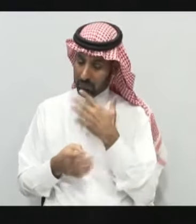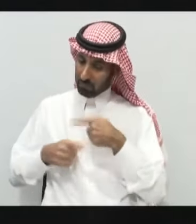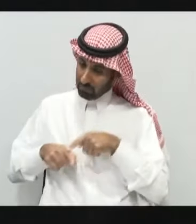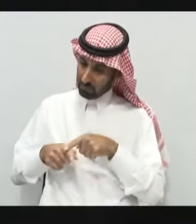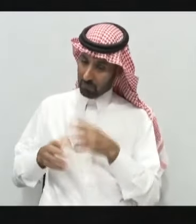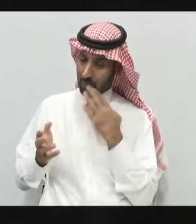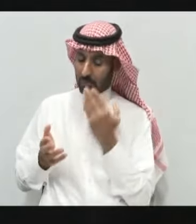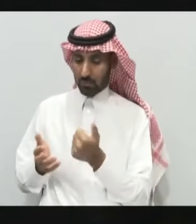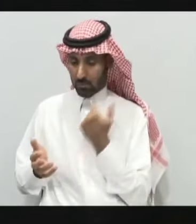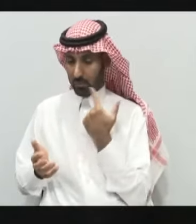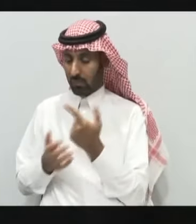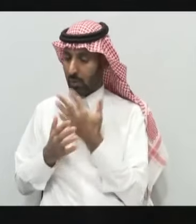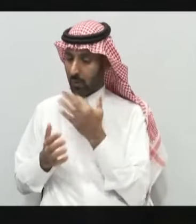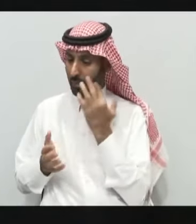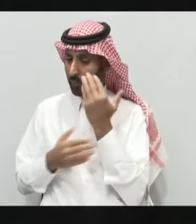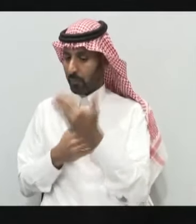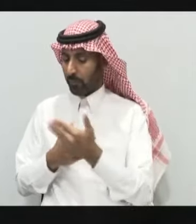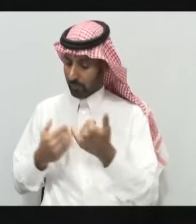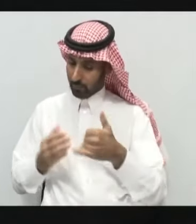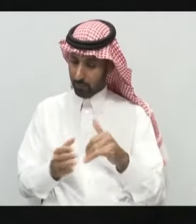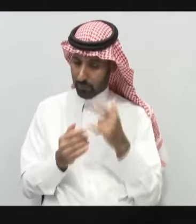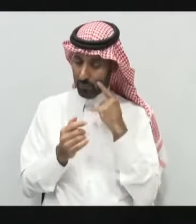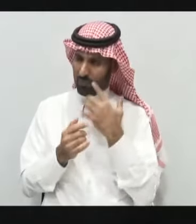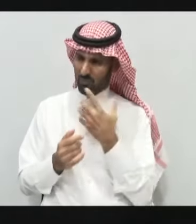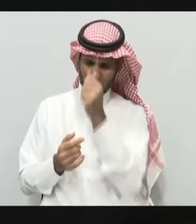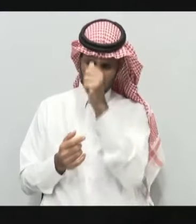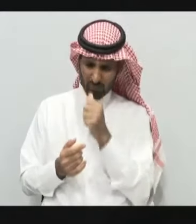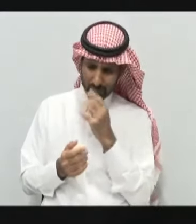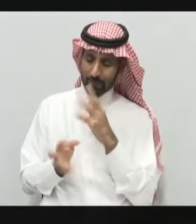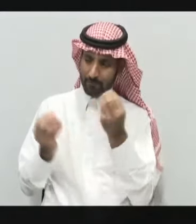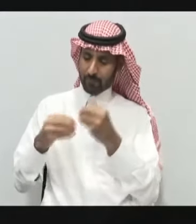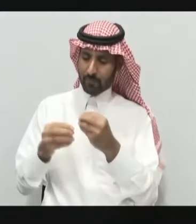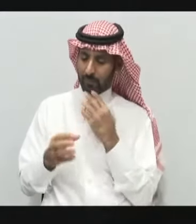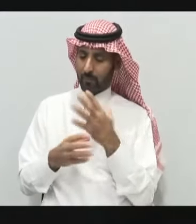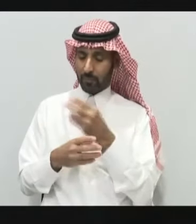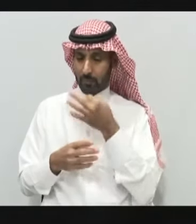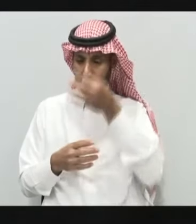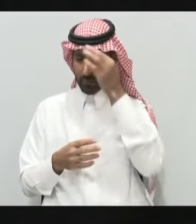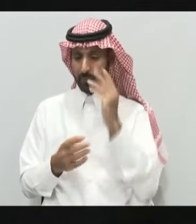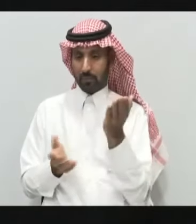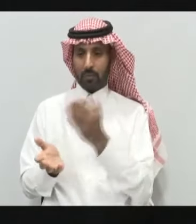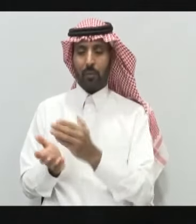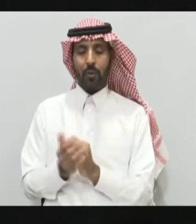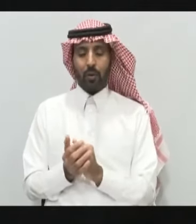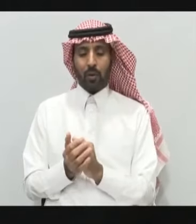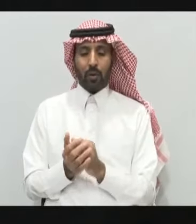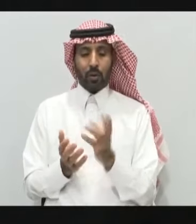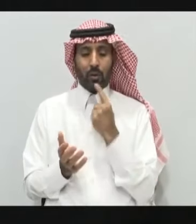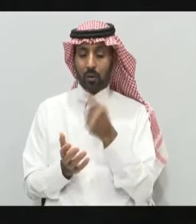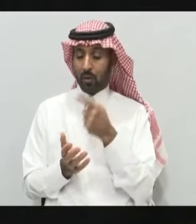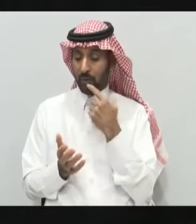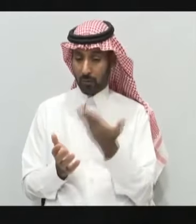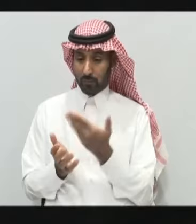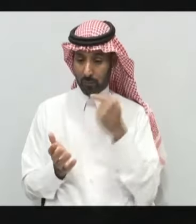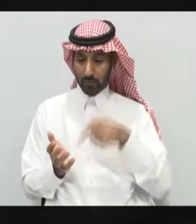friendly, they are easygoing, they are angry, and a lot of adjectives we can use. In our